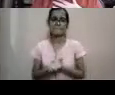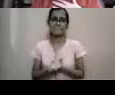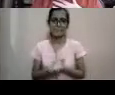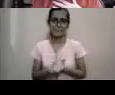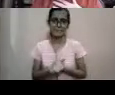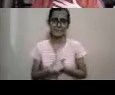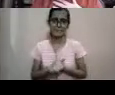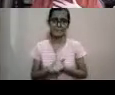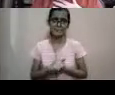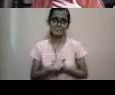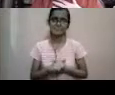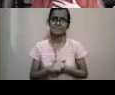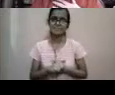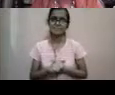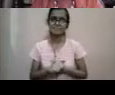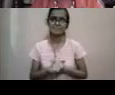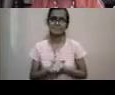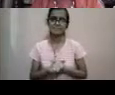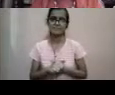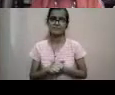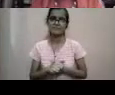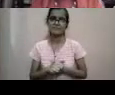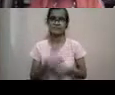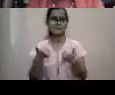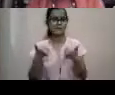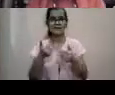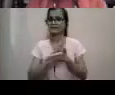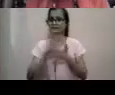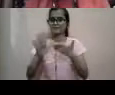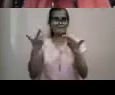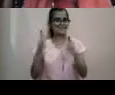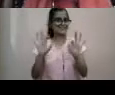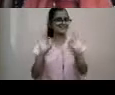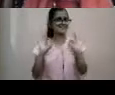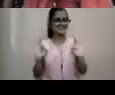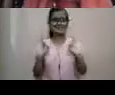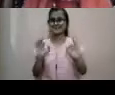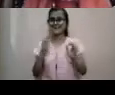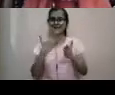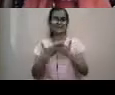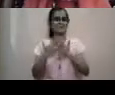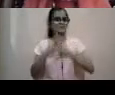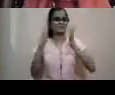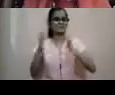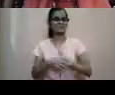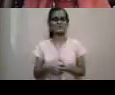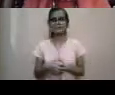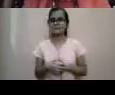Okay, that's it. Thank you.